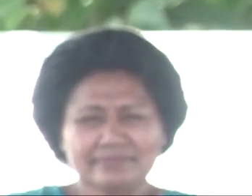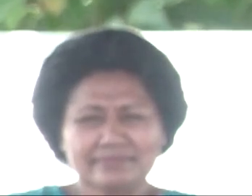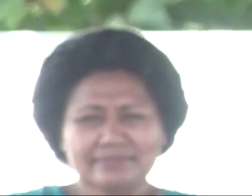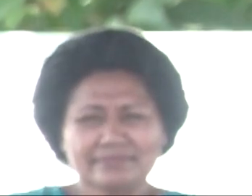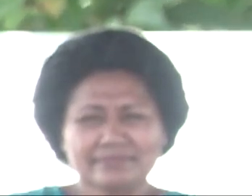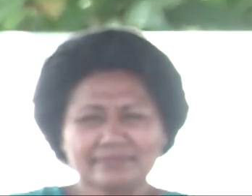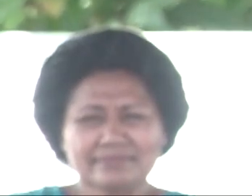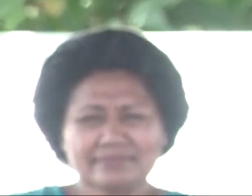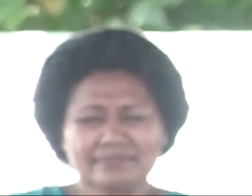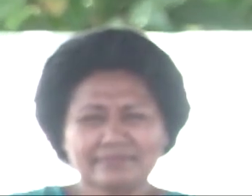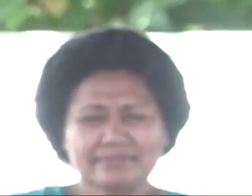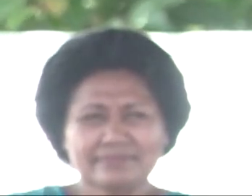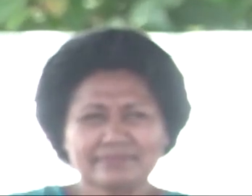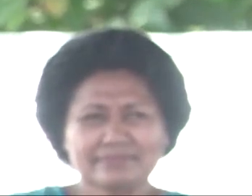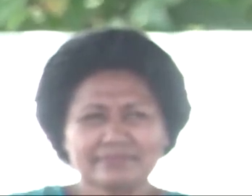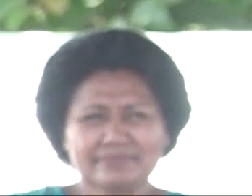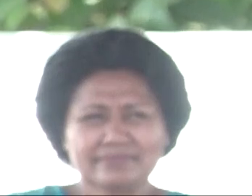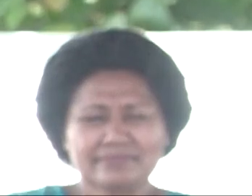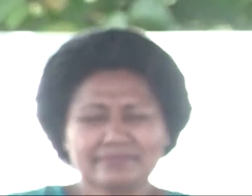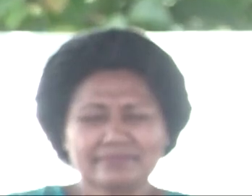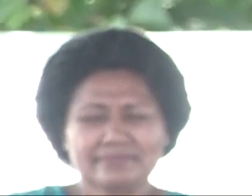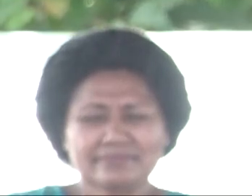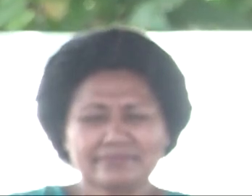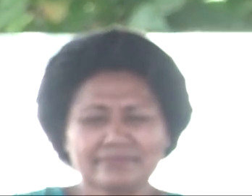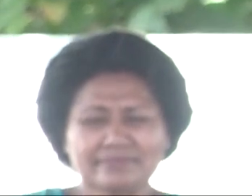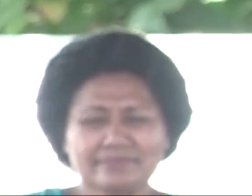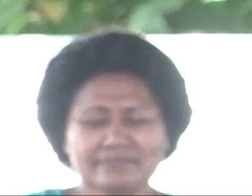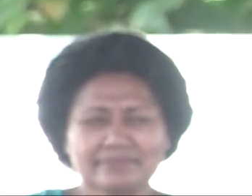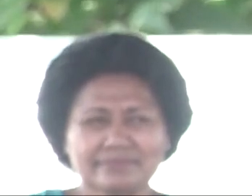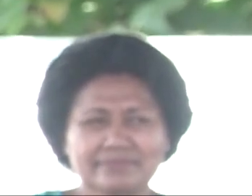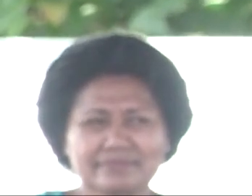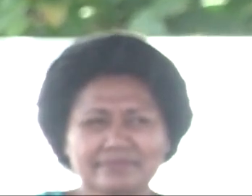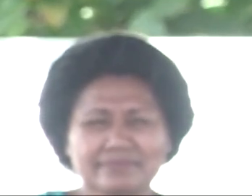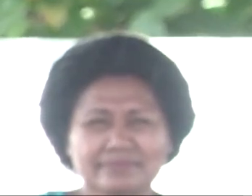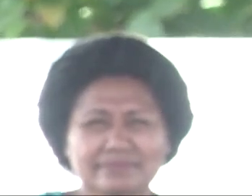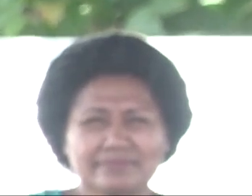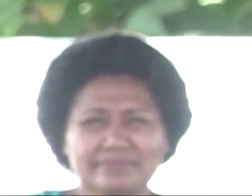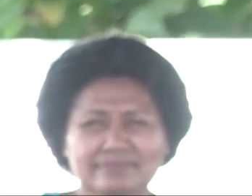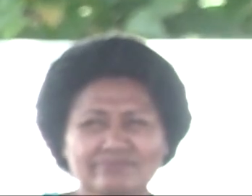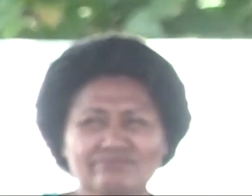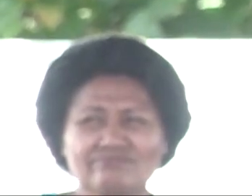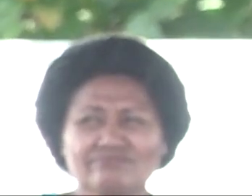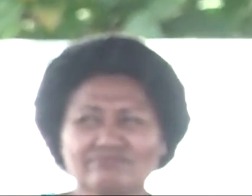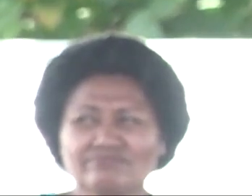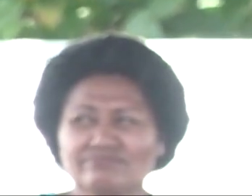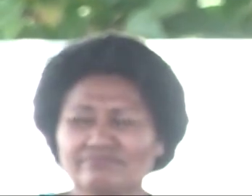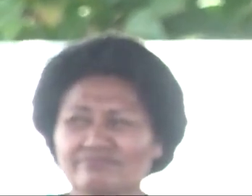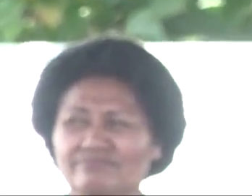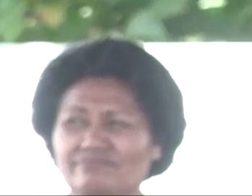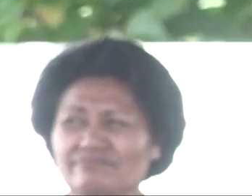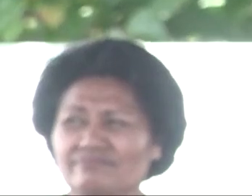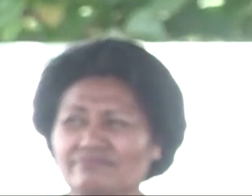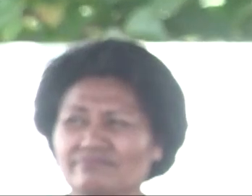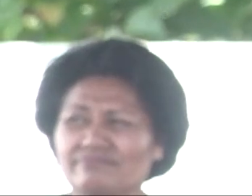this 12th Fiji Mission Pathfinder Camporee to witness one of the biggest gatherings of children and